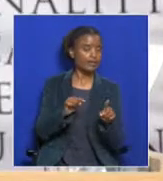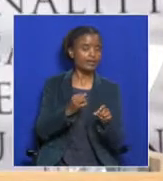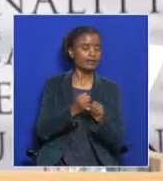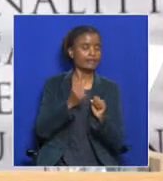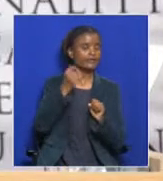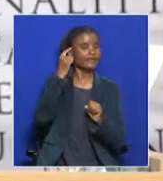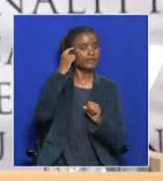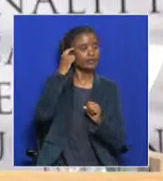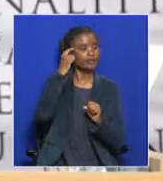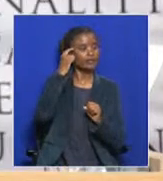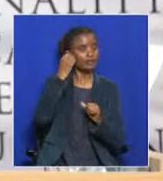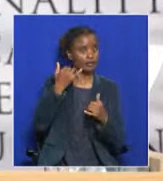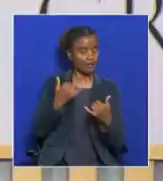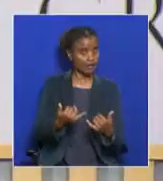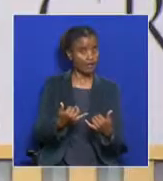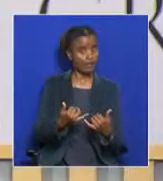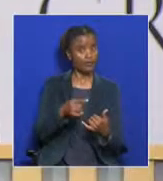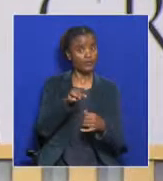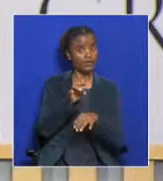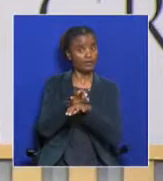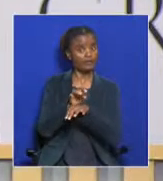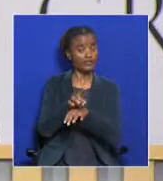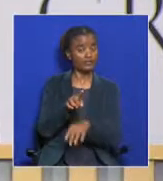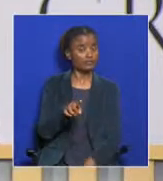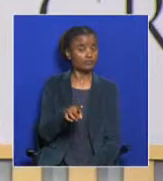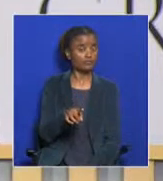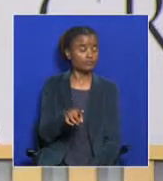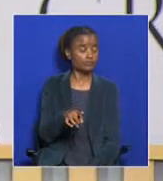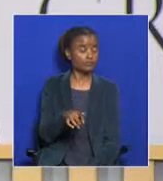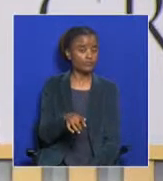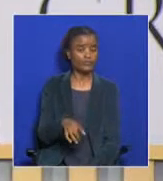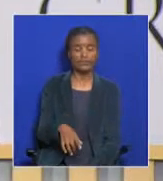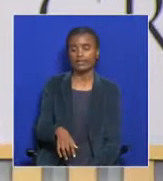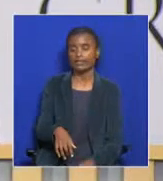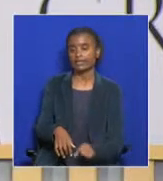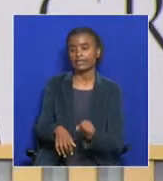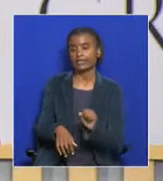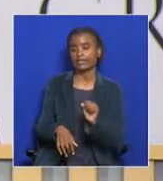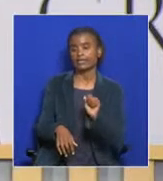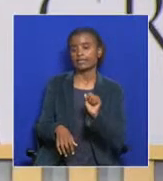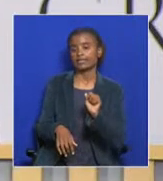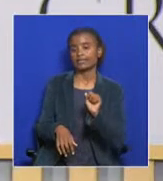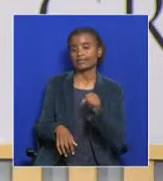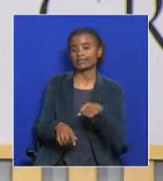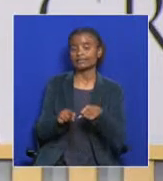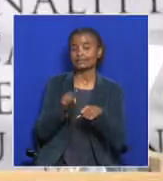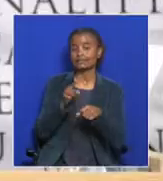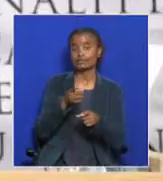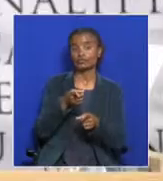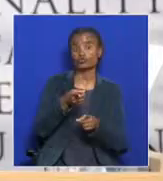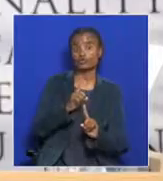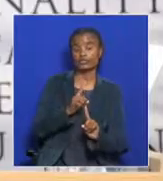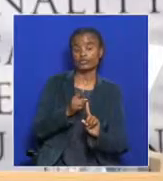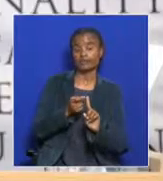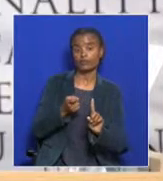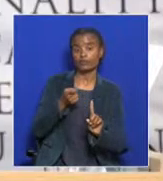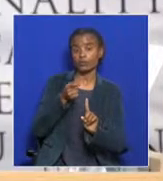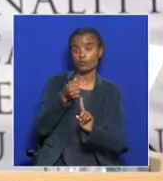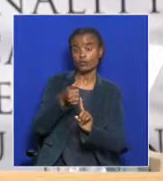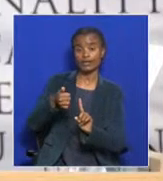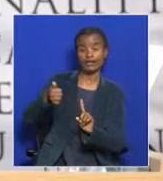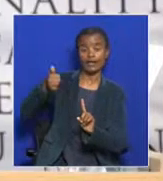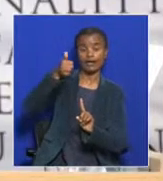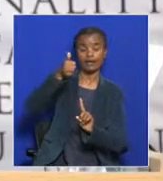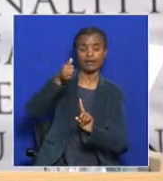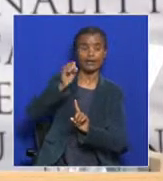advised. This is an instruction coming from my brigadier. It's a Sorry, vault. It's a you strong called room. it an instruction. It's an instruction.